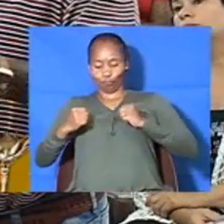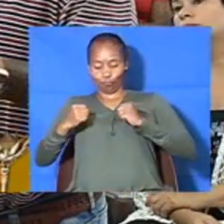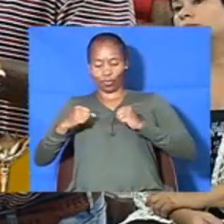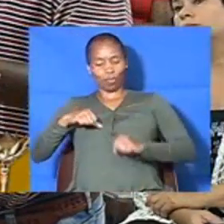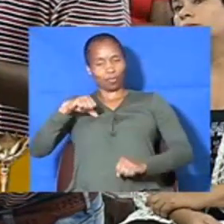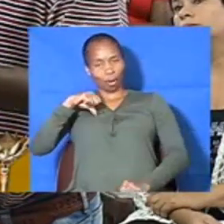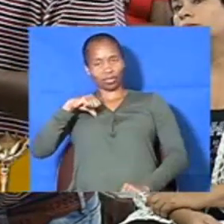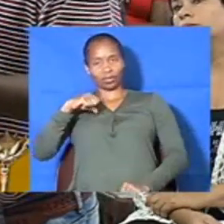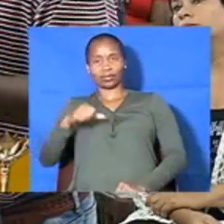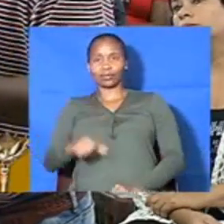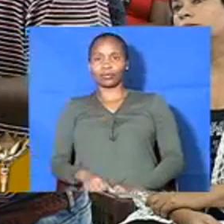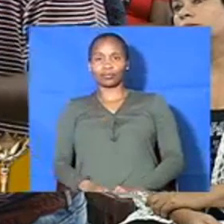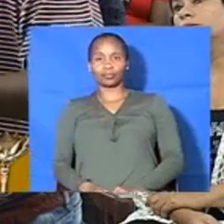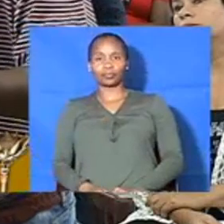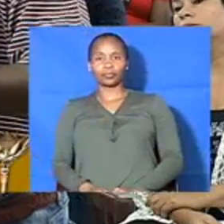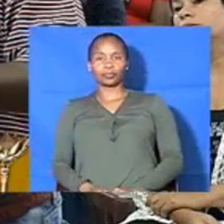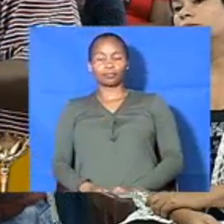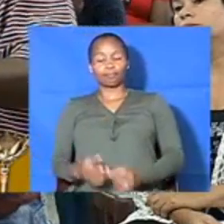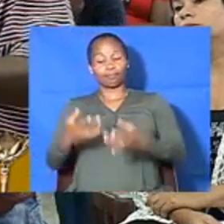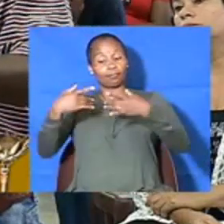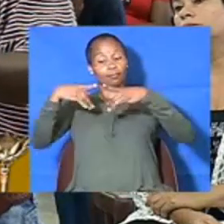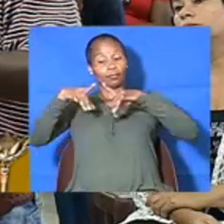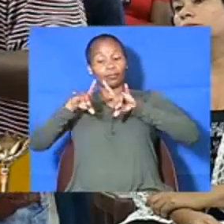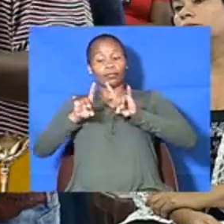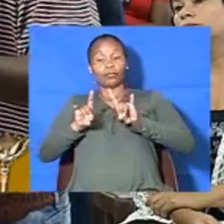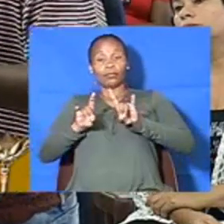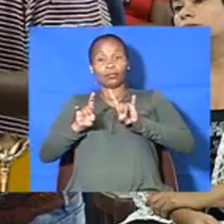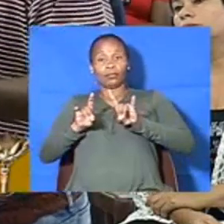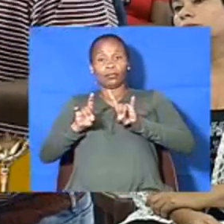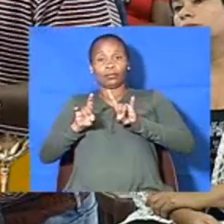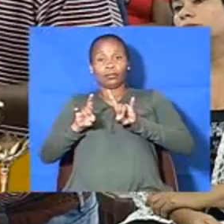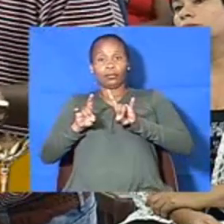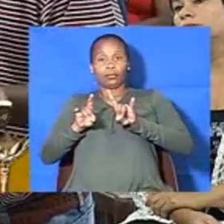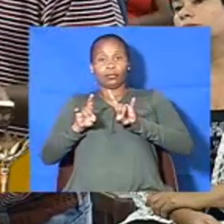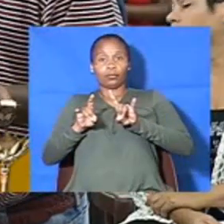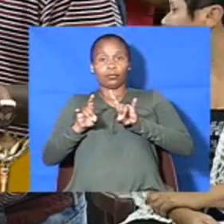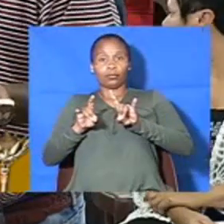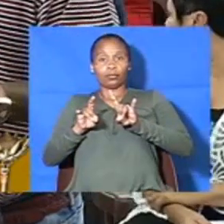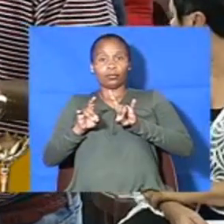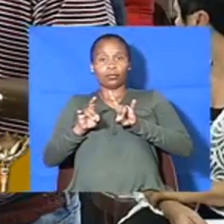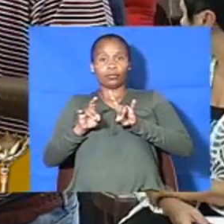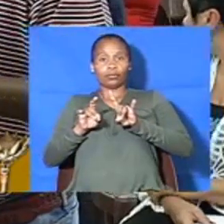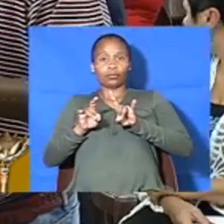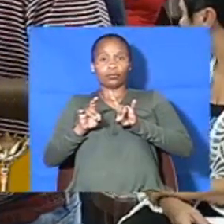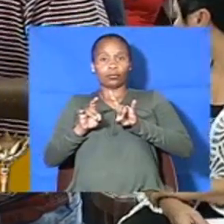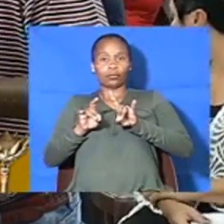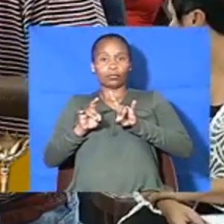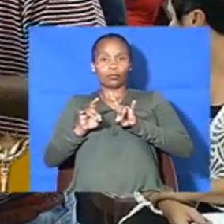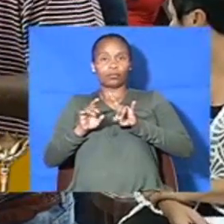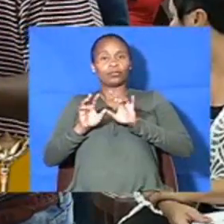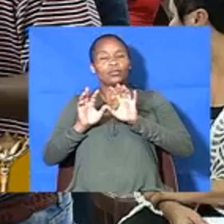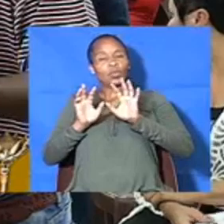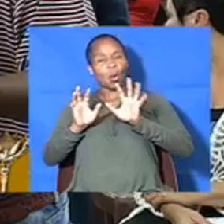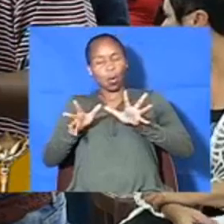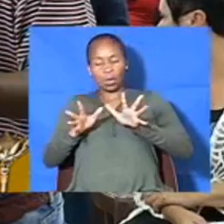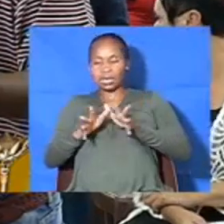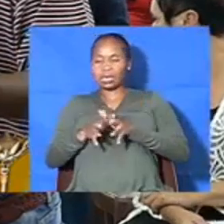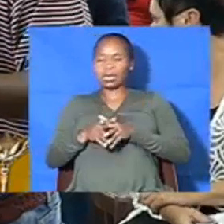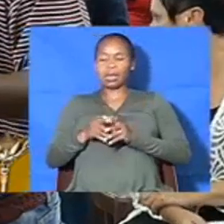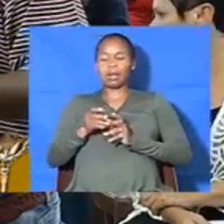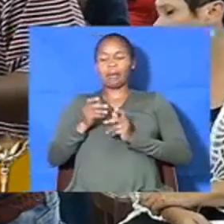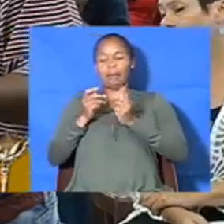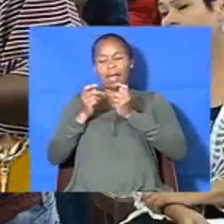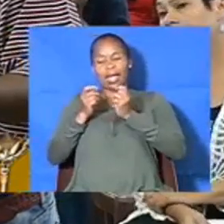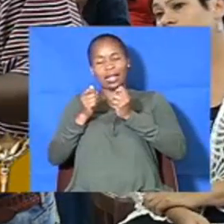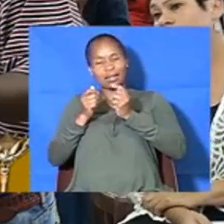that. So there is a solution, because everything started on the spirit, which is